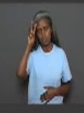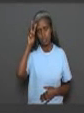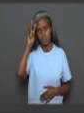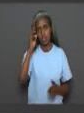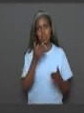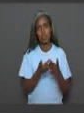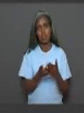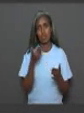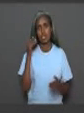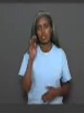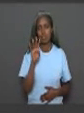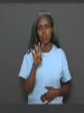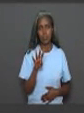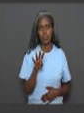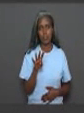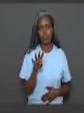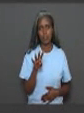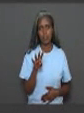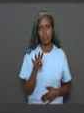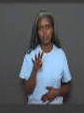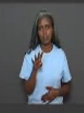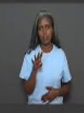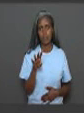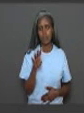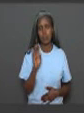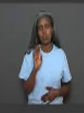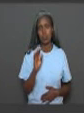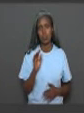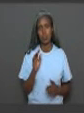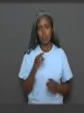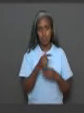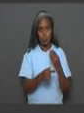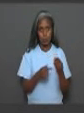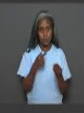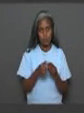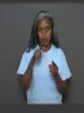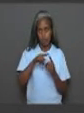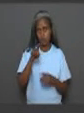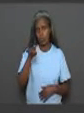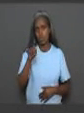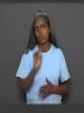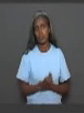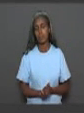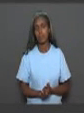squared minus 4 with respect to x.